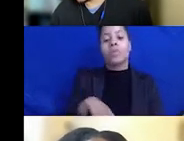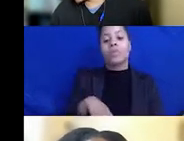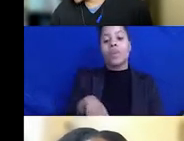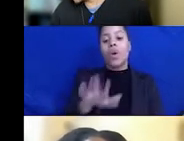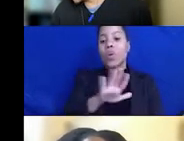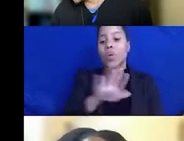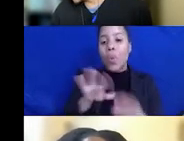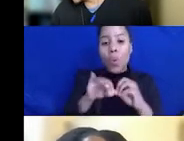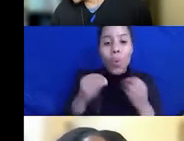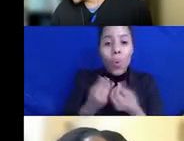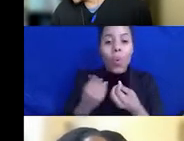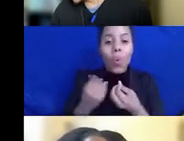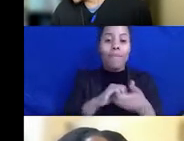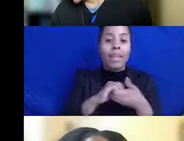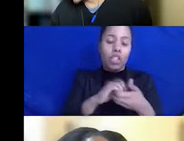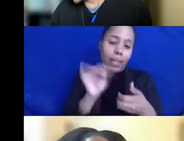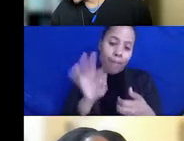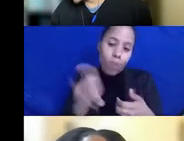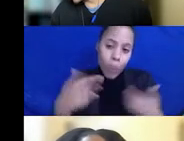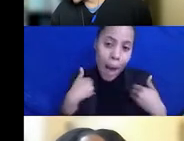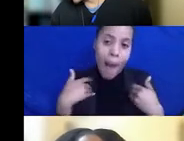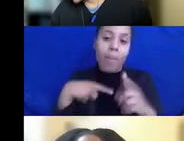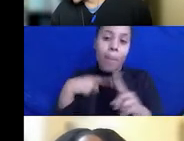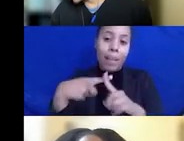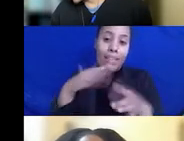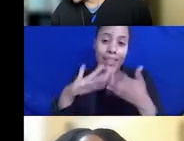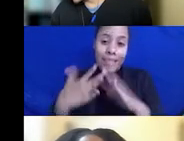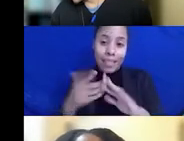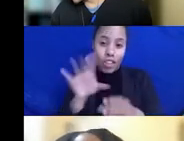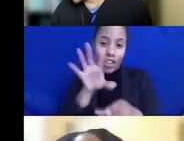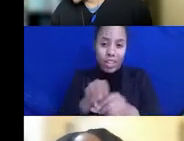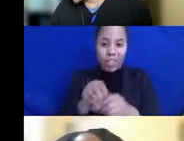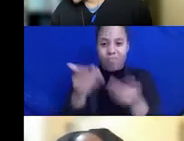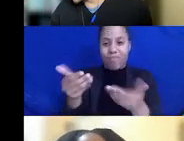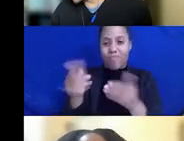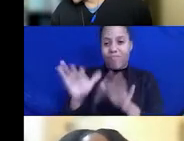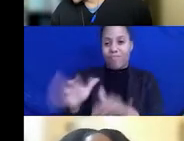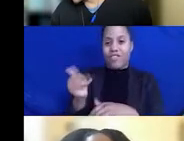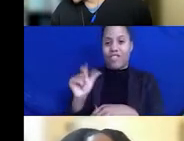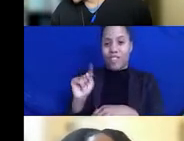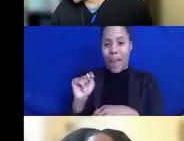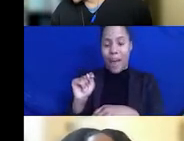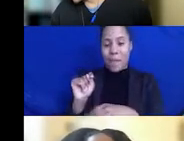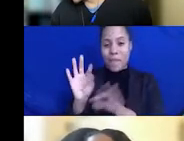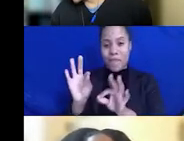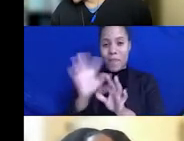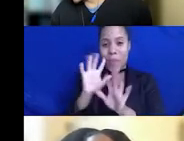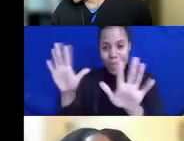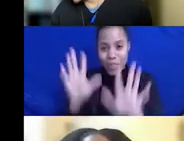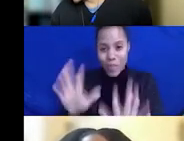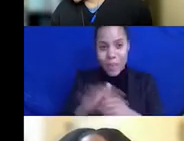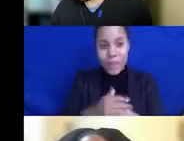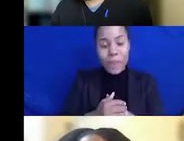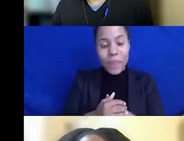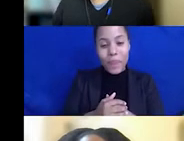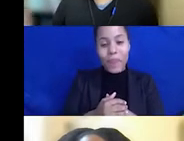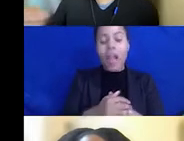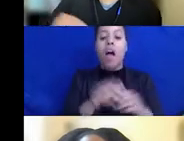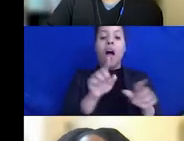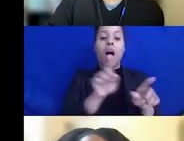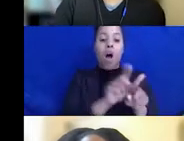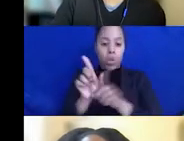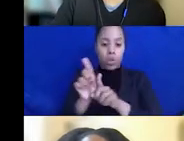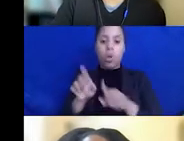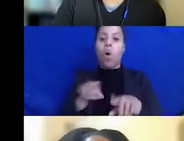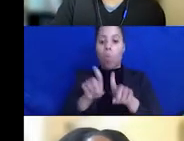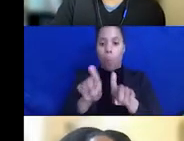have one, and the city that you're in the chat, that would be great. And we're actually going, while folks go ahead and